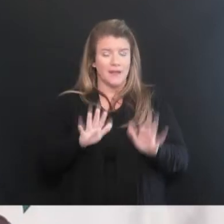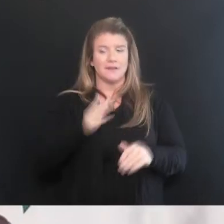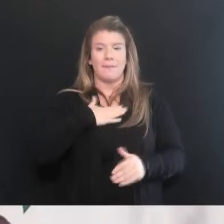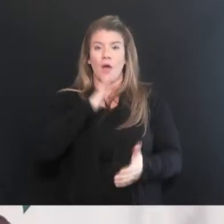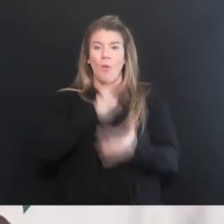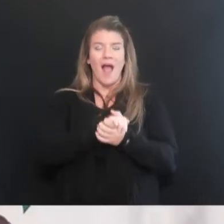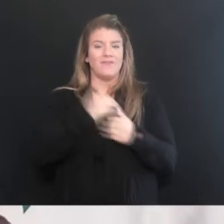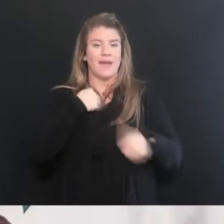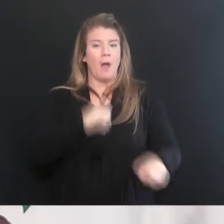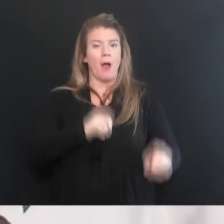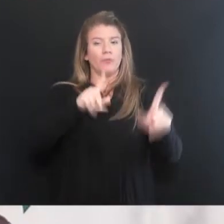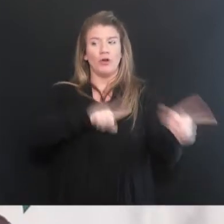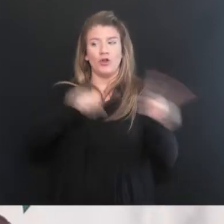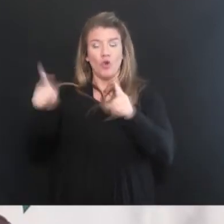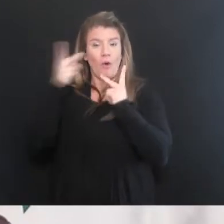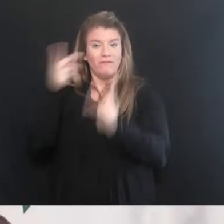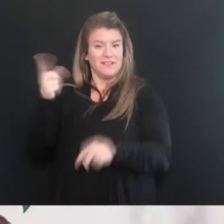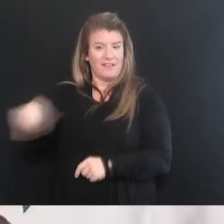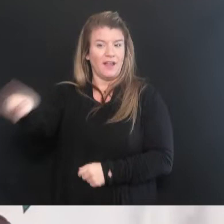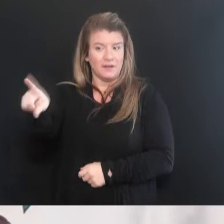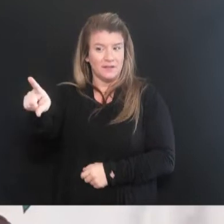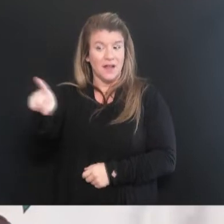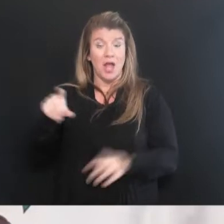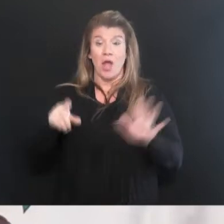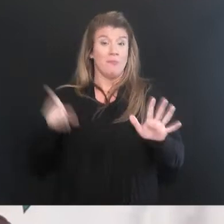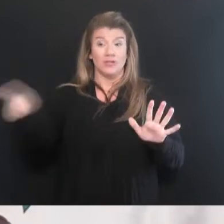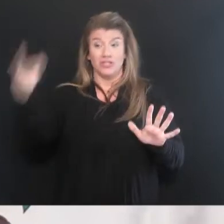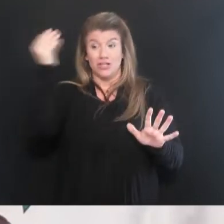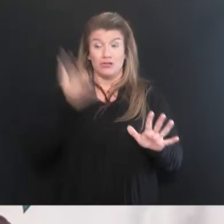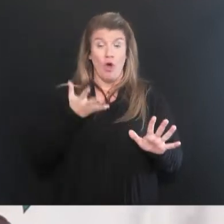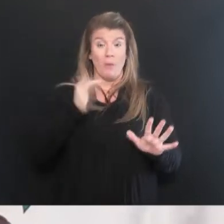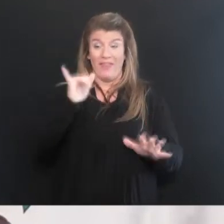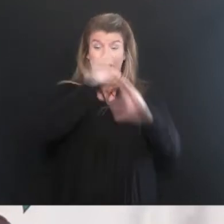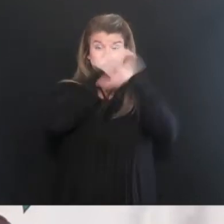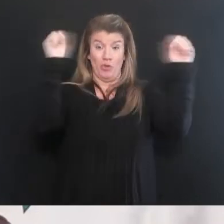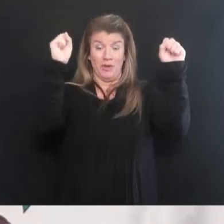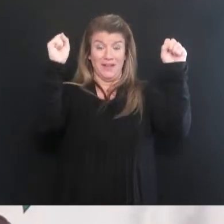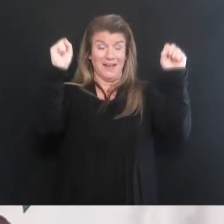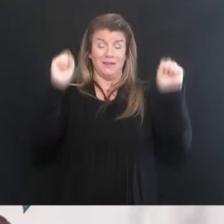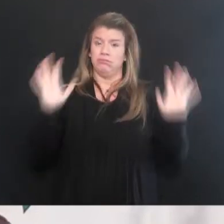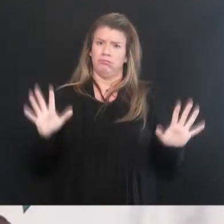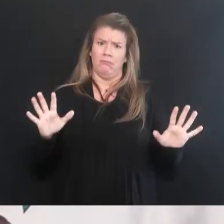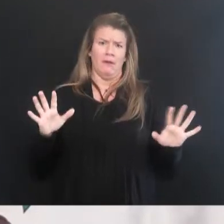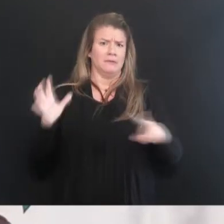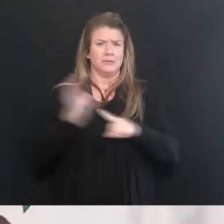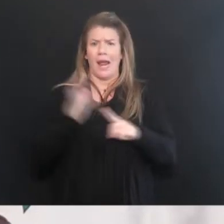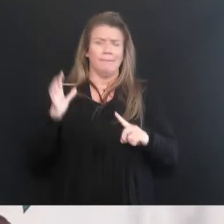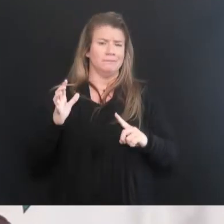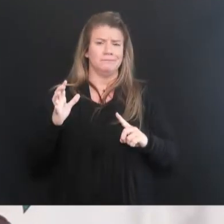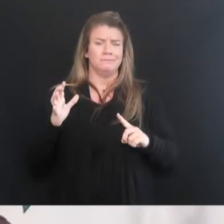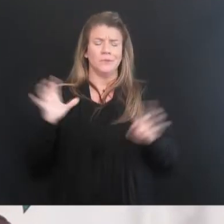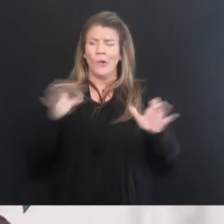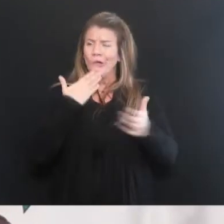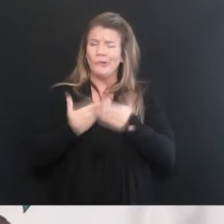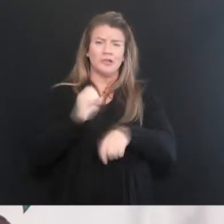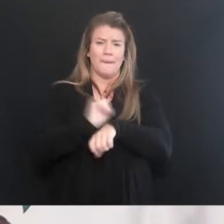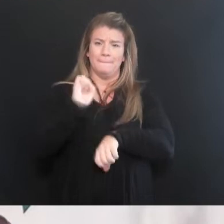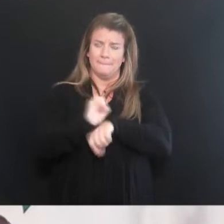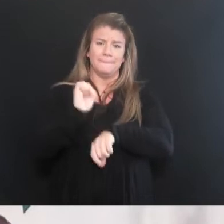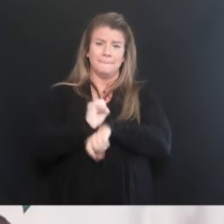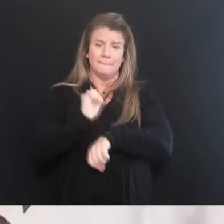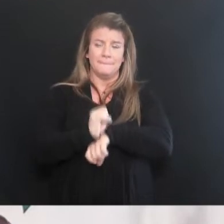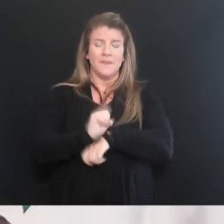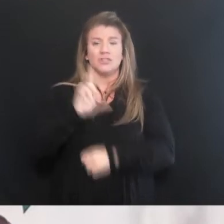had the opportunity to visit up there and everything. But she said this superintendent's killing it. She said she's doing a fabulous job and everything. And so,